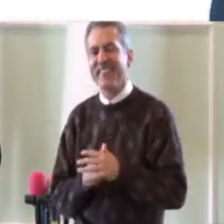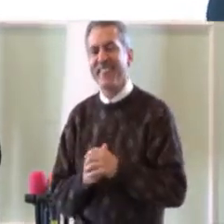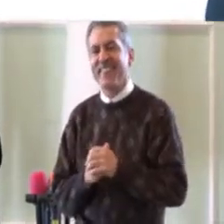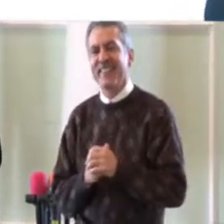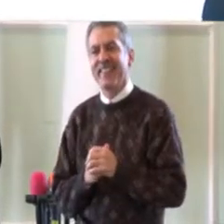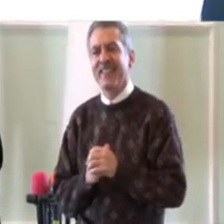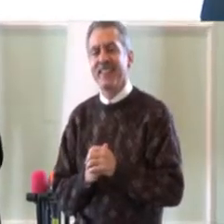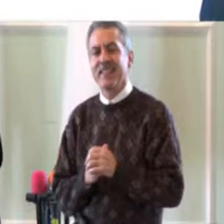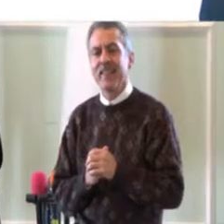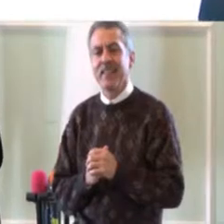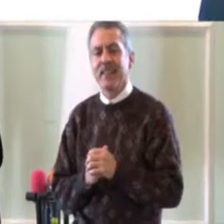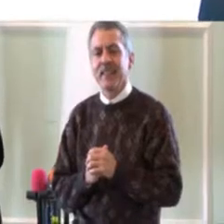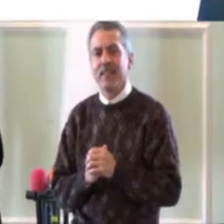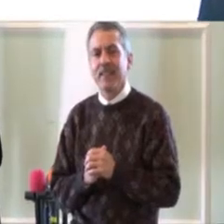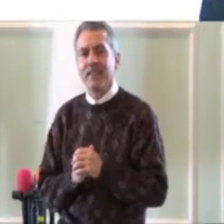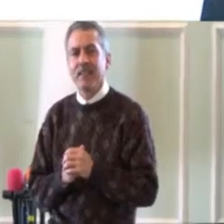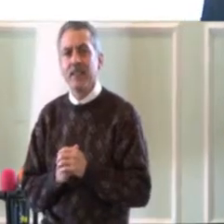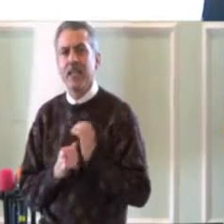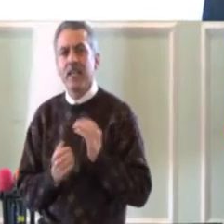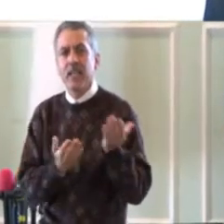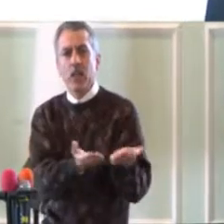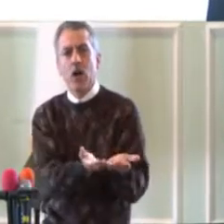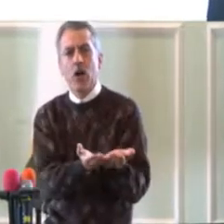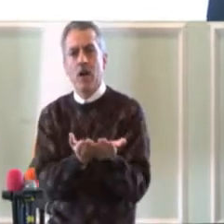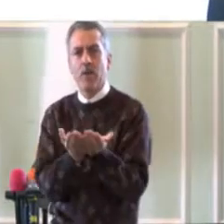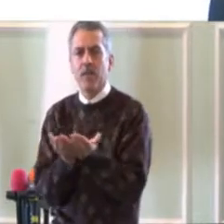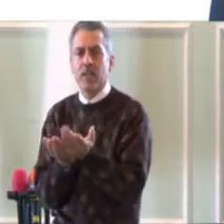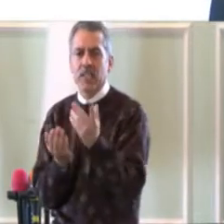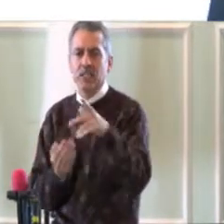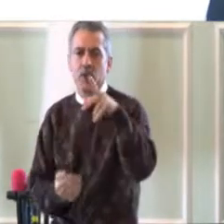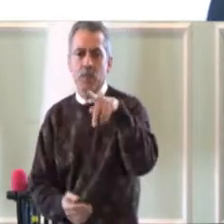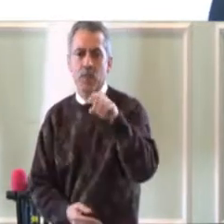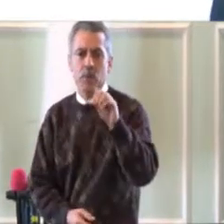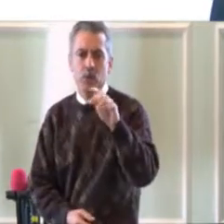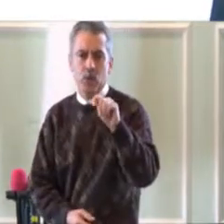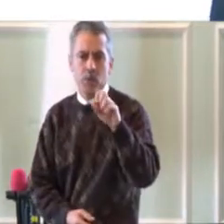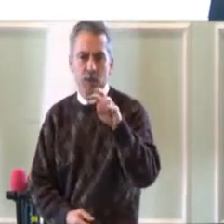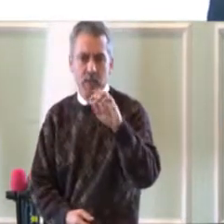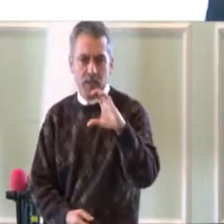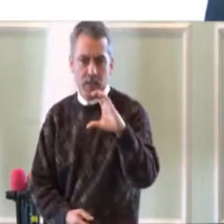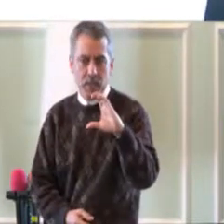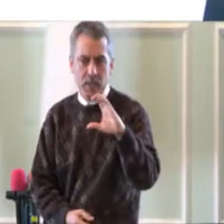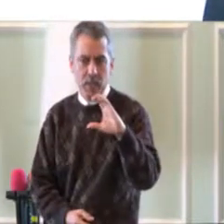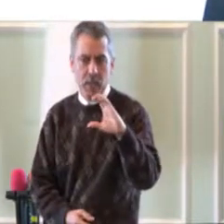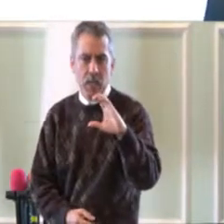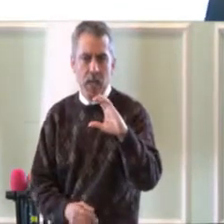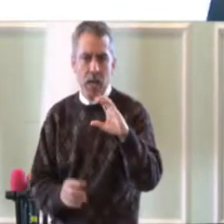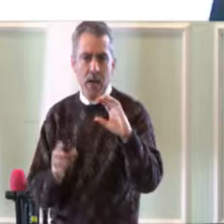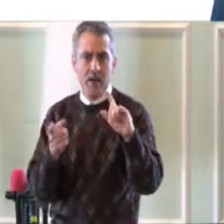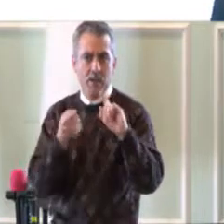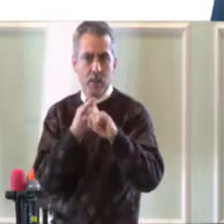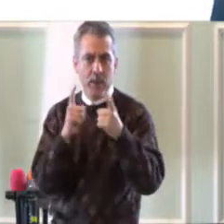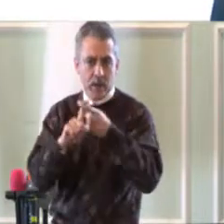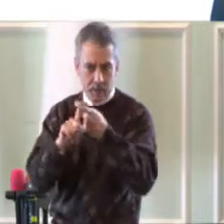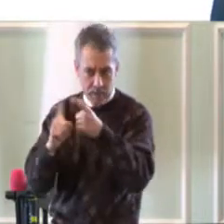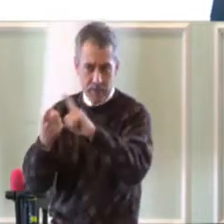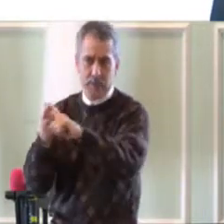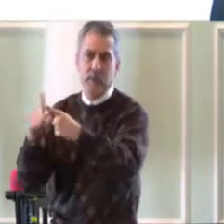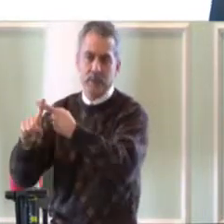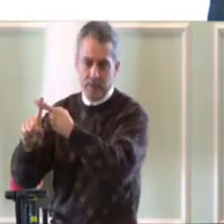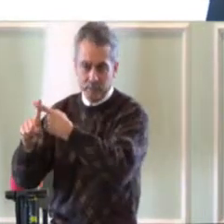Okay, today's offering is for Potomac Partners. And in preparations for this ministry this